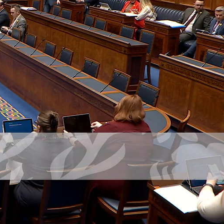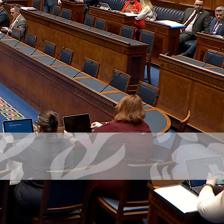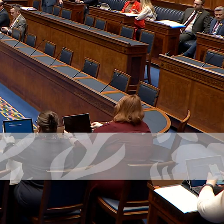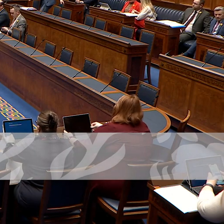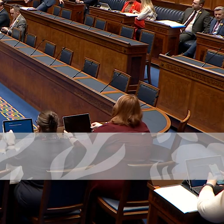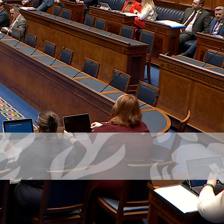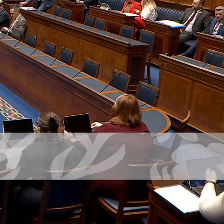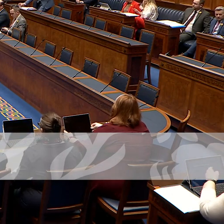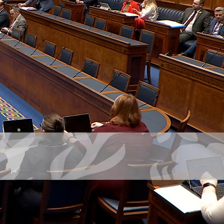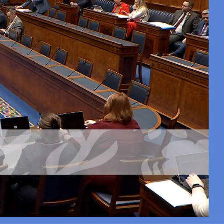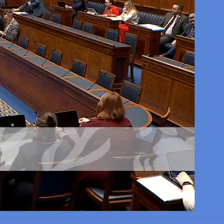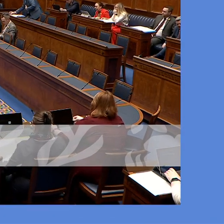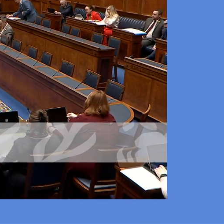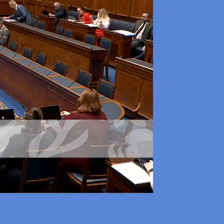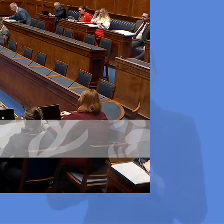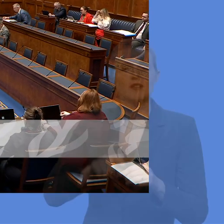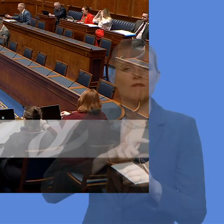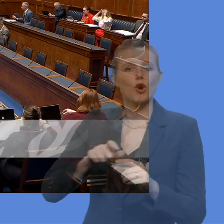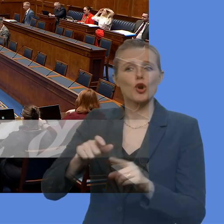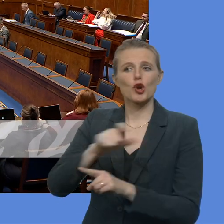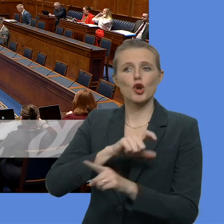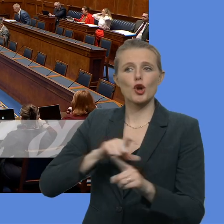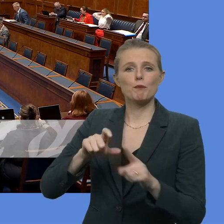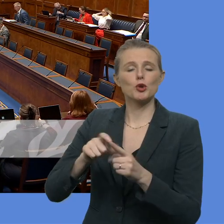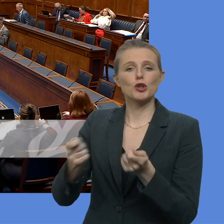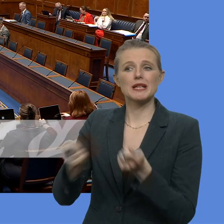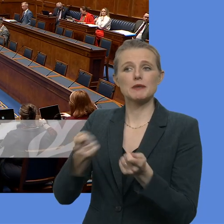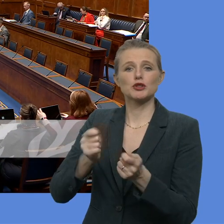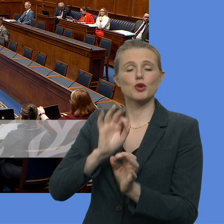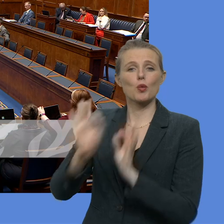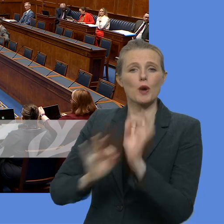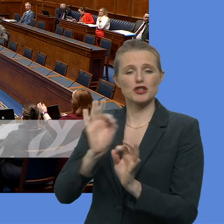We now move to questions for the Communities Minister, and I call Kate Nicholl.